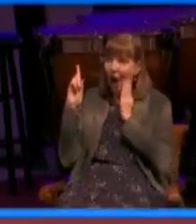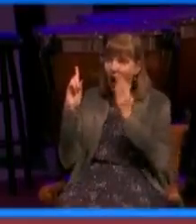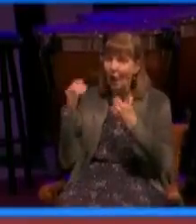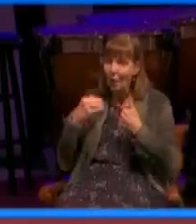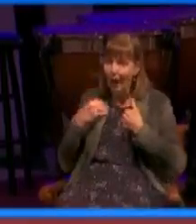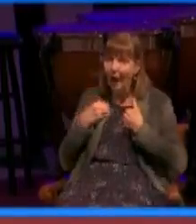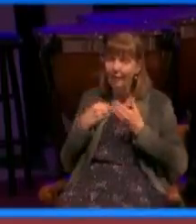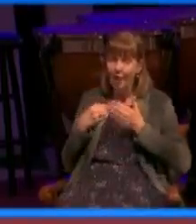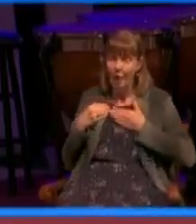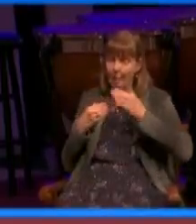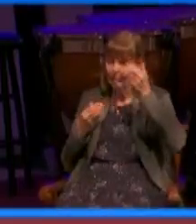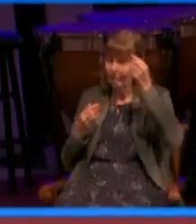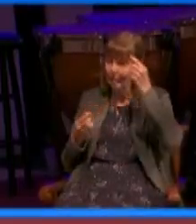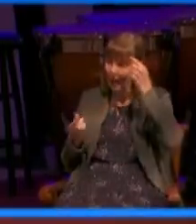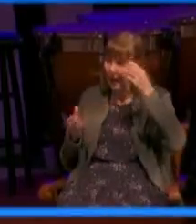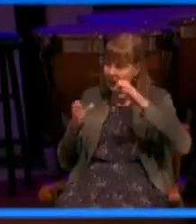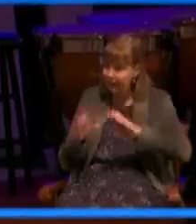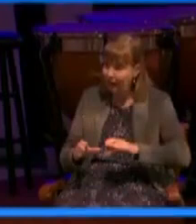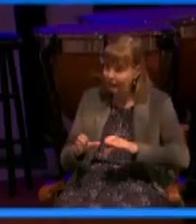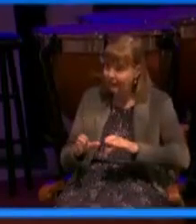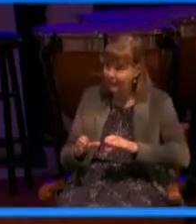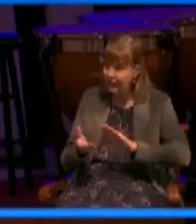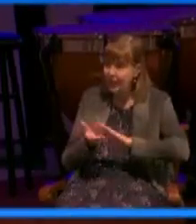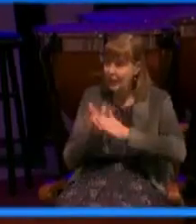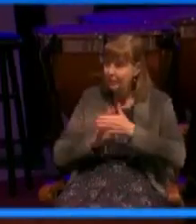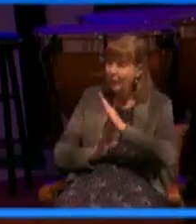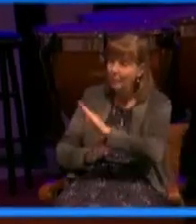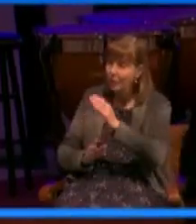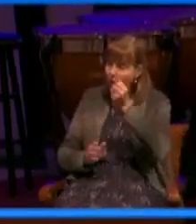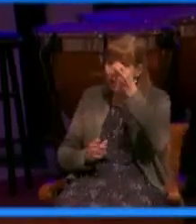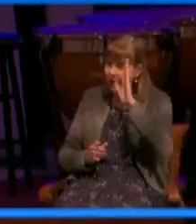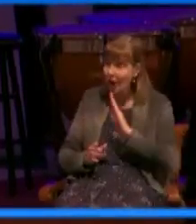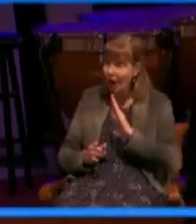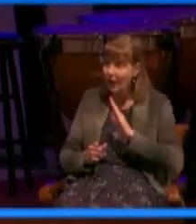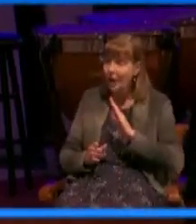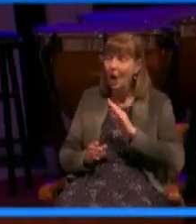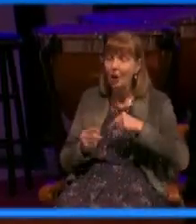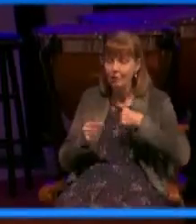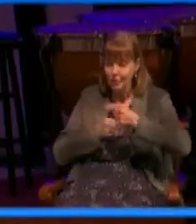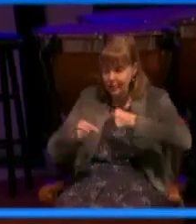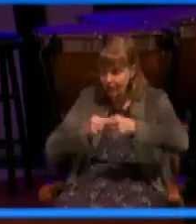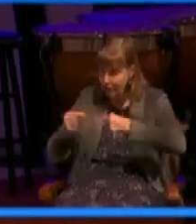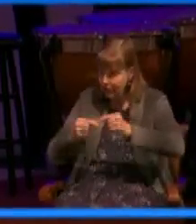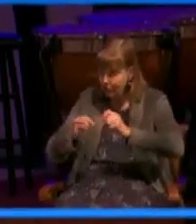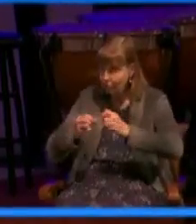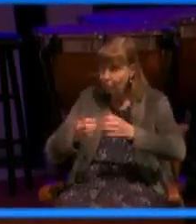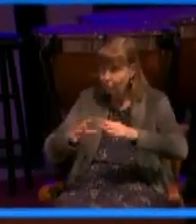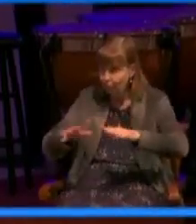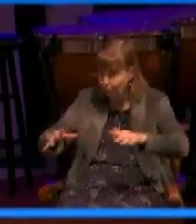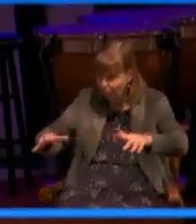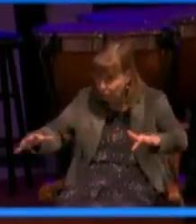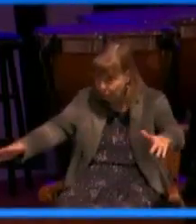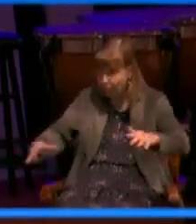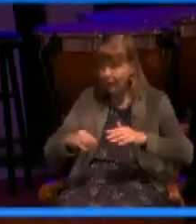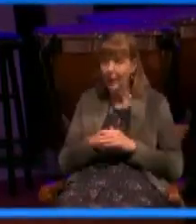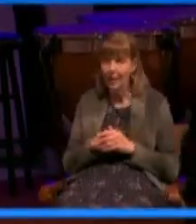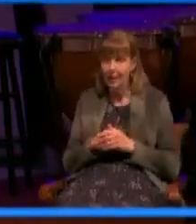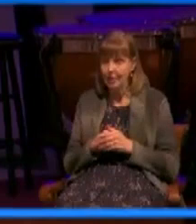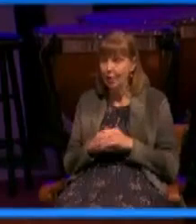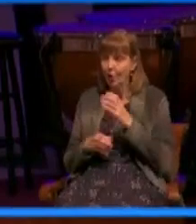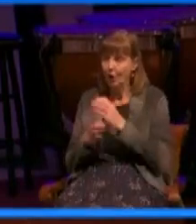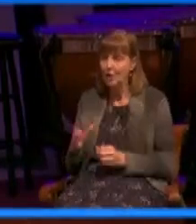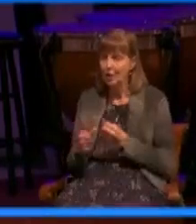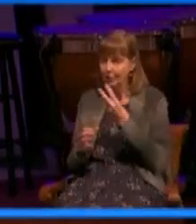generation upon generation, an everlasting covenant. So in chapter 12, we have a little bit of the promise. And here in